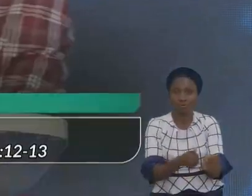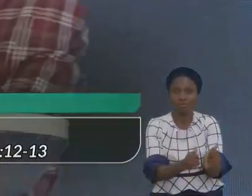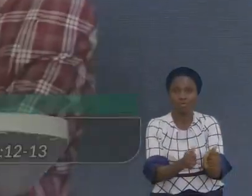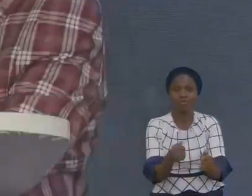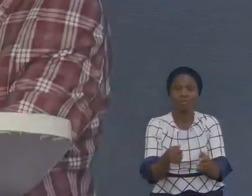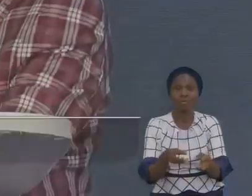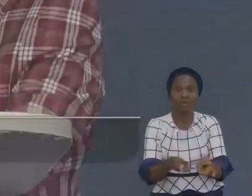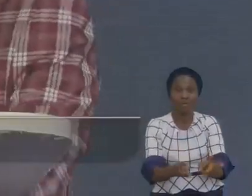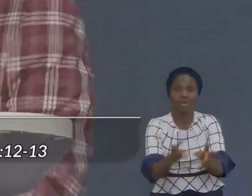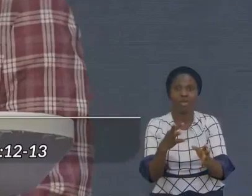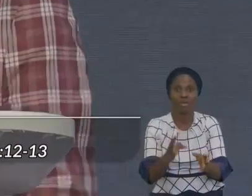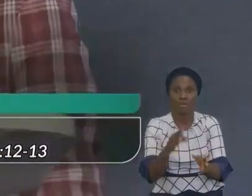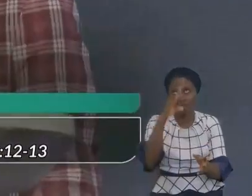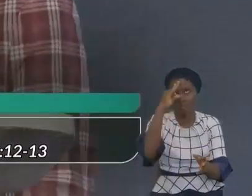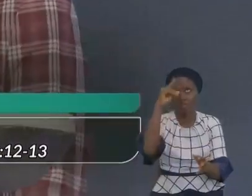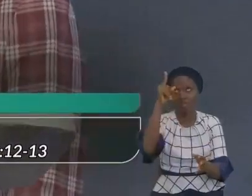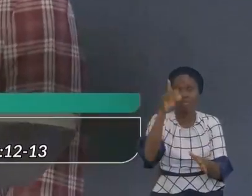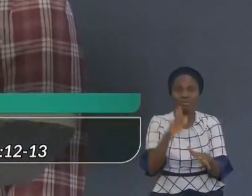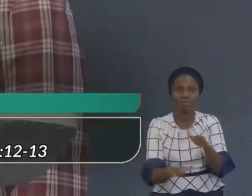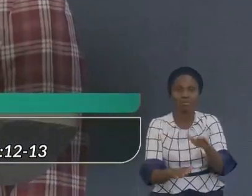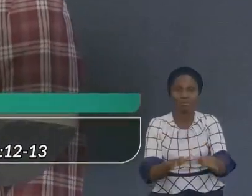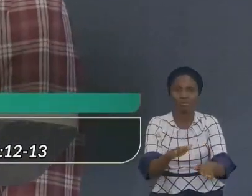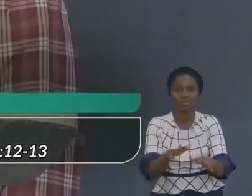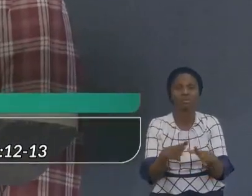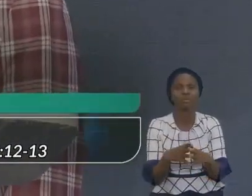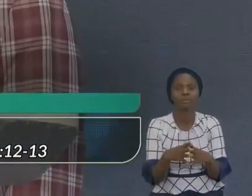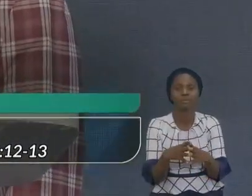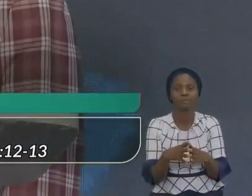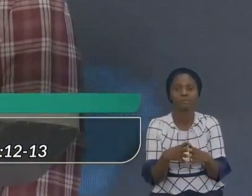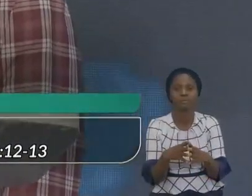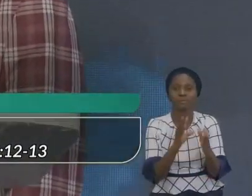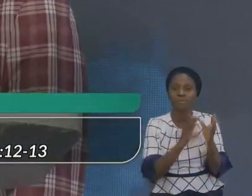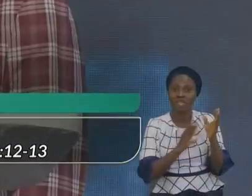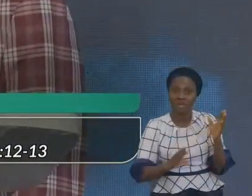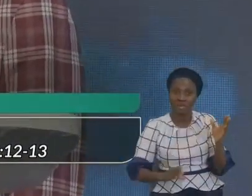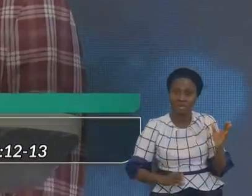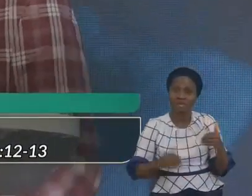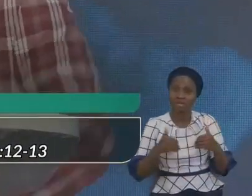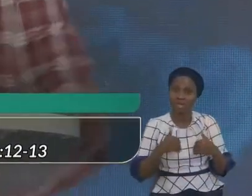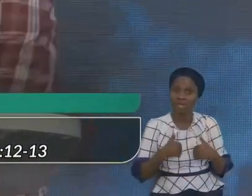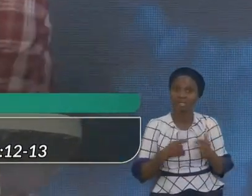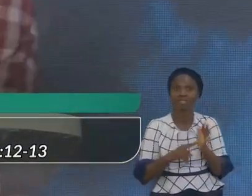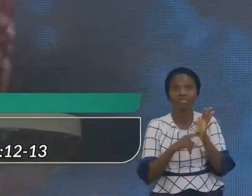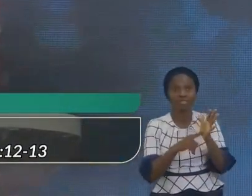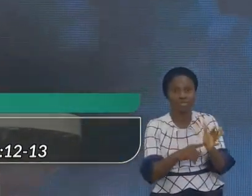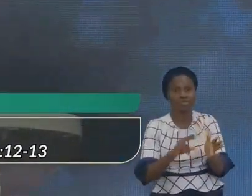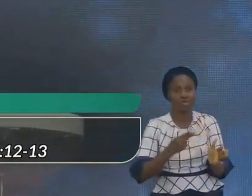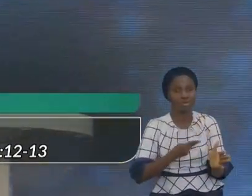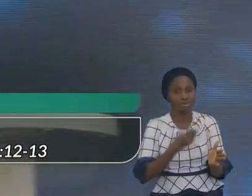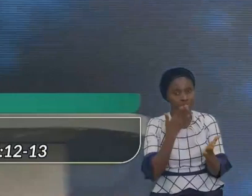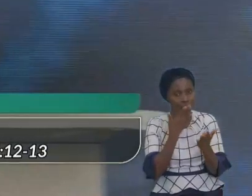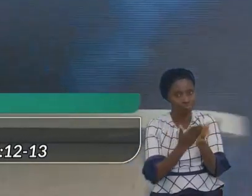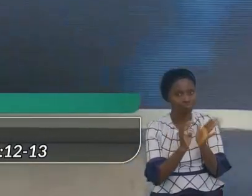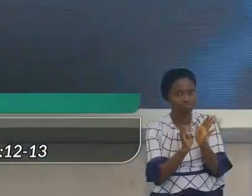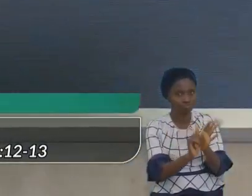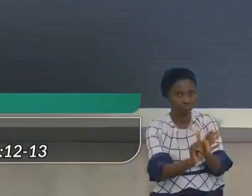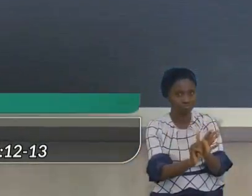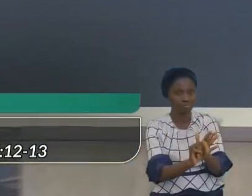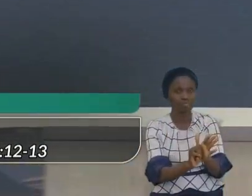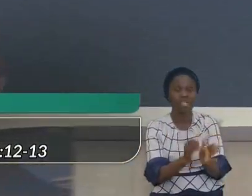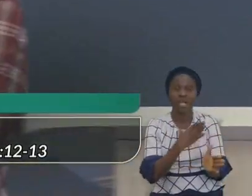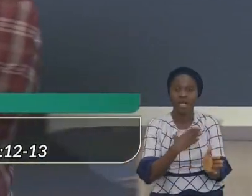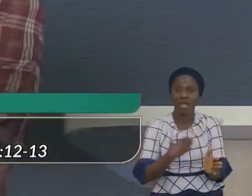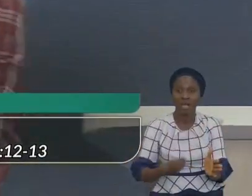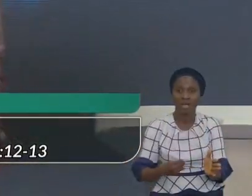Christ has left us an example, and he suffered for us, that we should